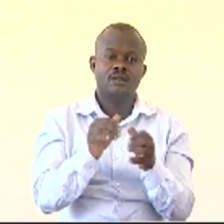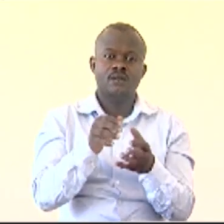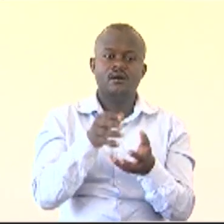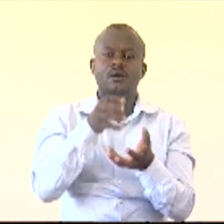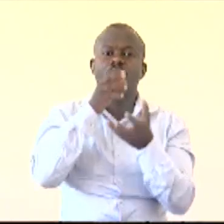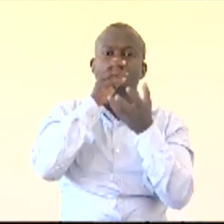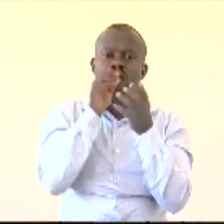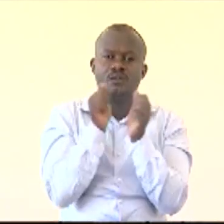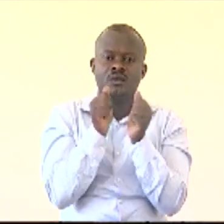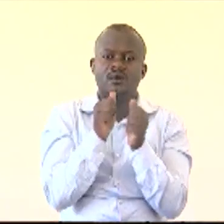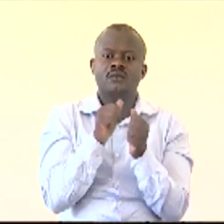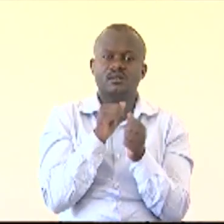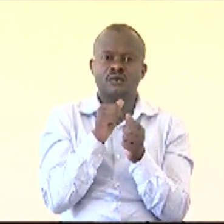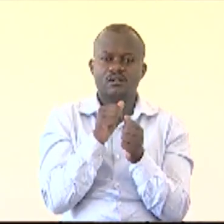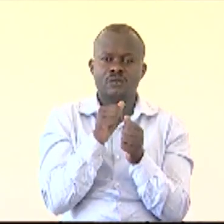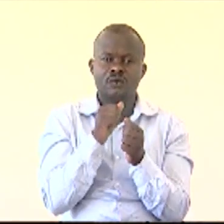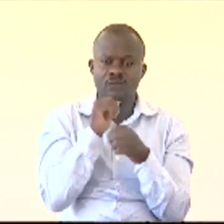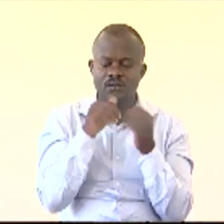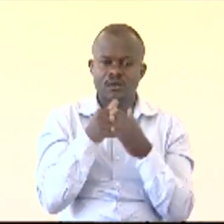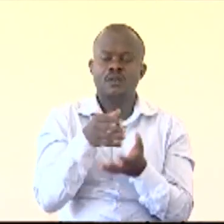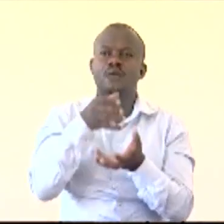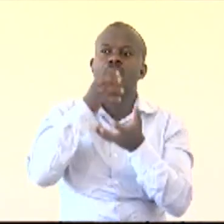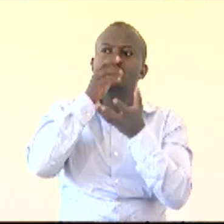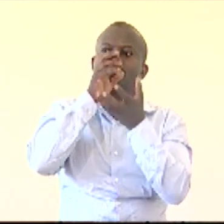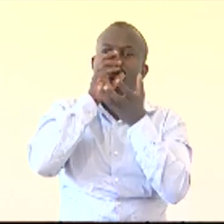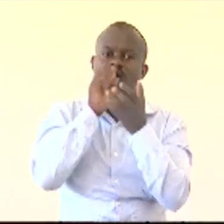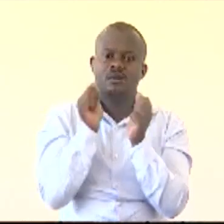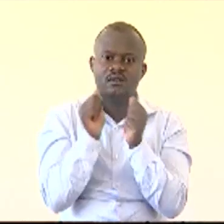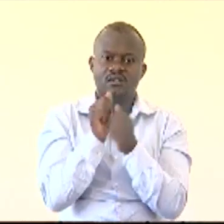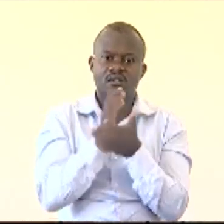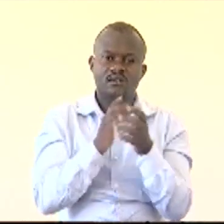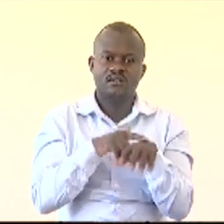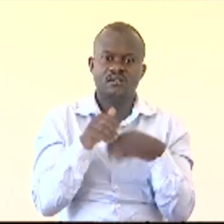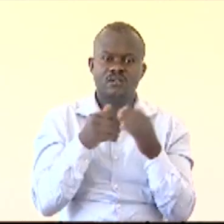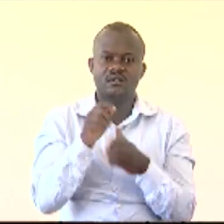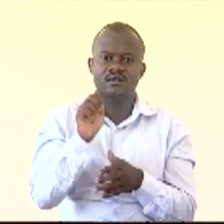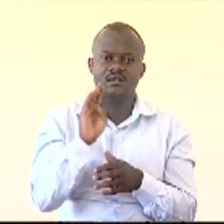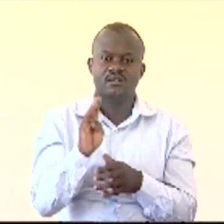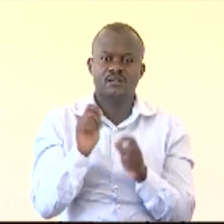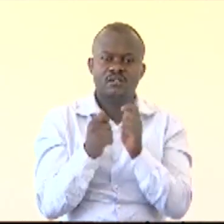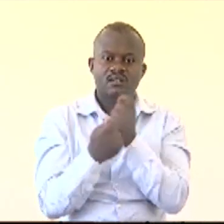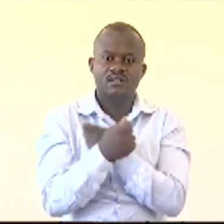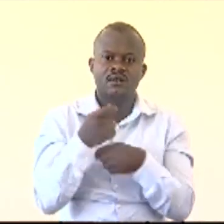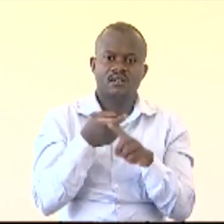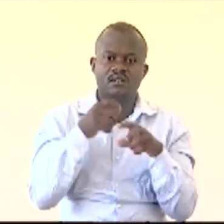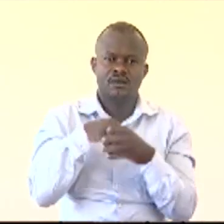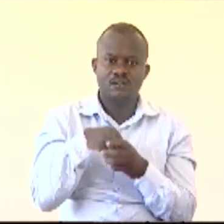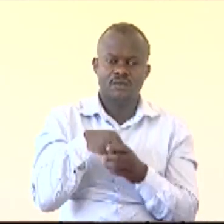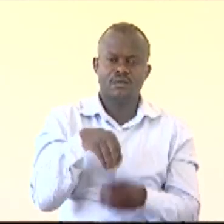drink boiled milk, not uncooked milk. Some types of tuberculosis is transmitted from bovine.